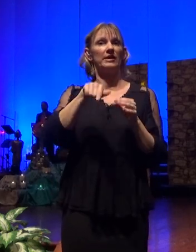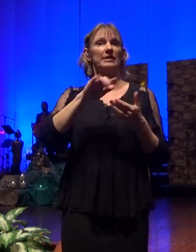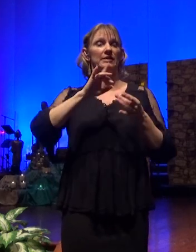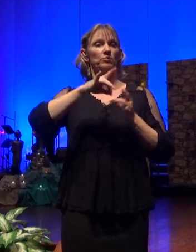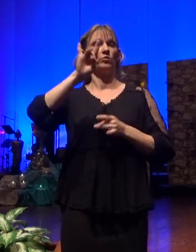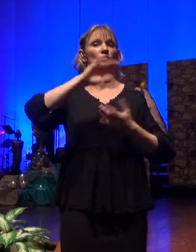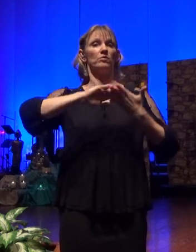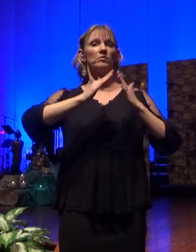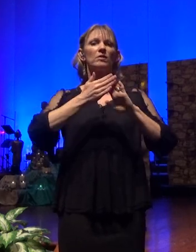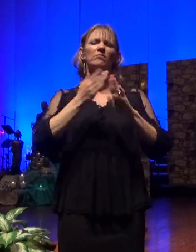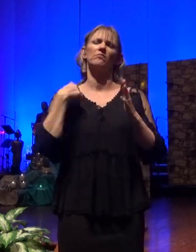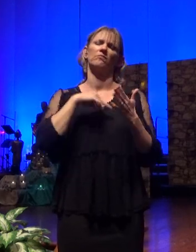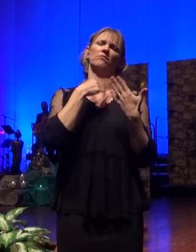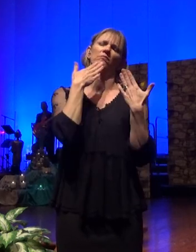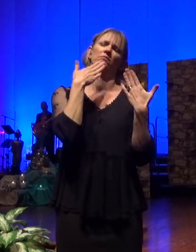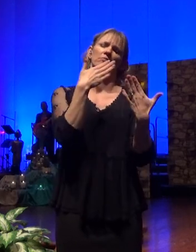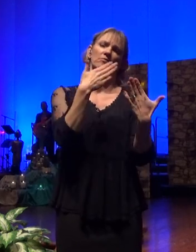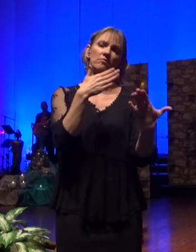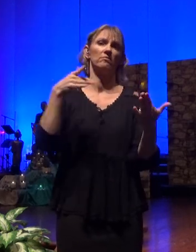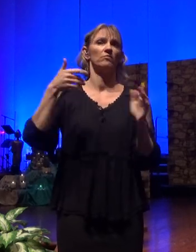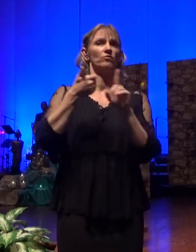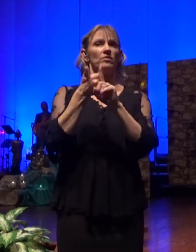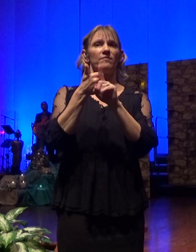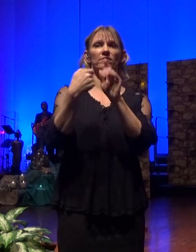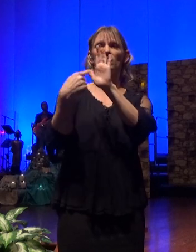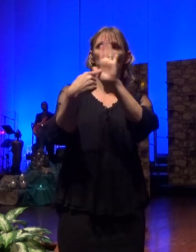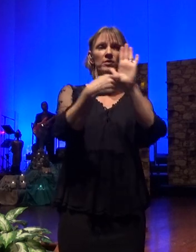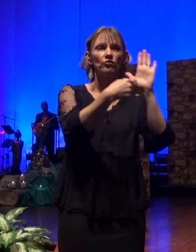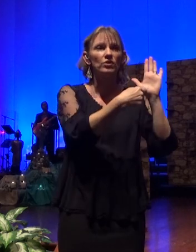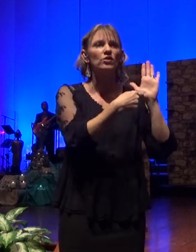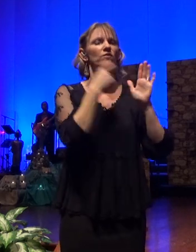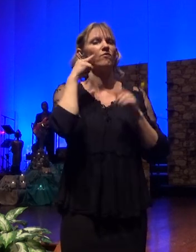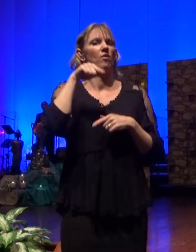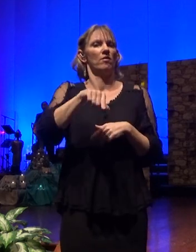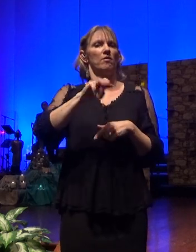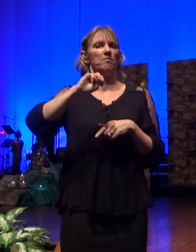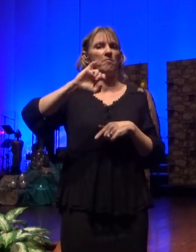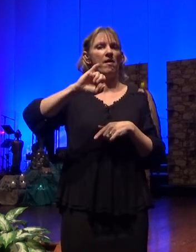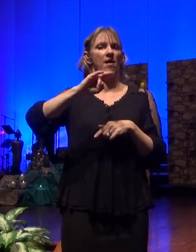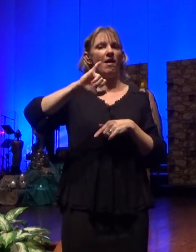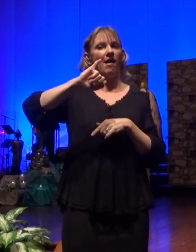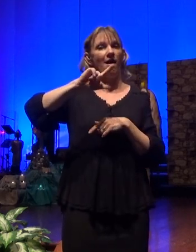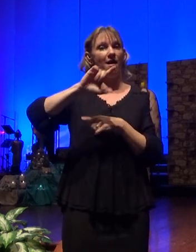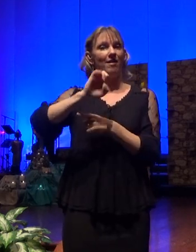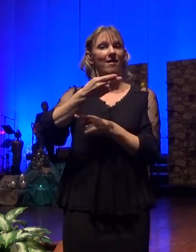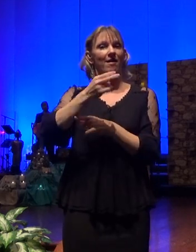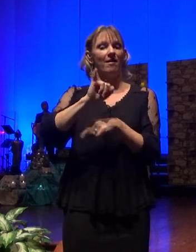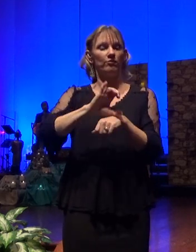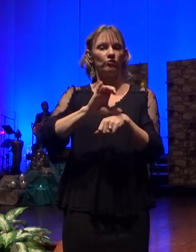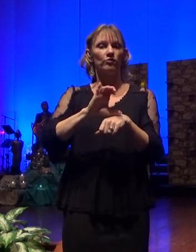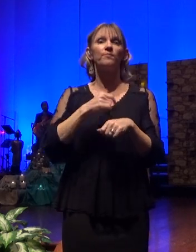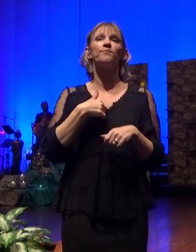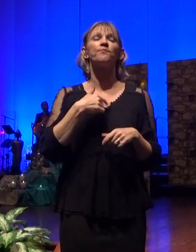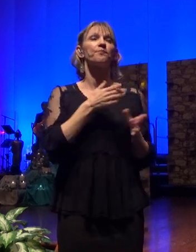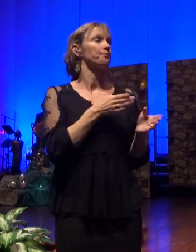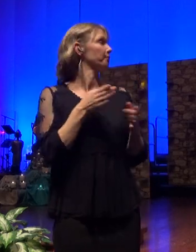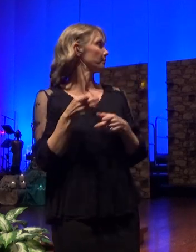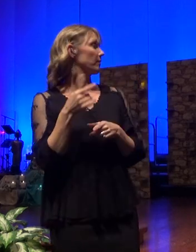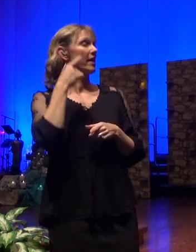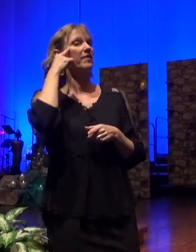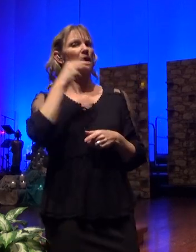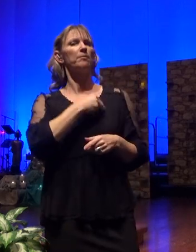how grateful, what a demonstration you are for Mile High Church. And I think that membership also is a